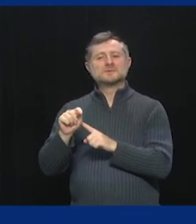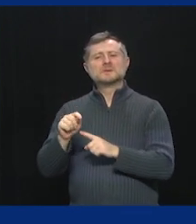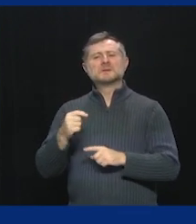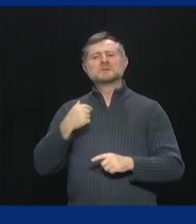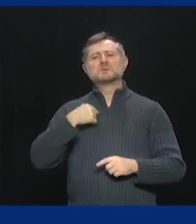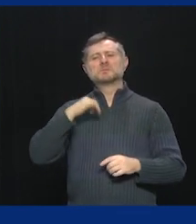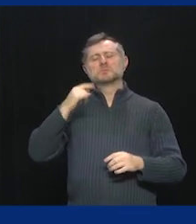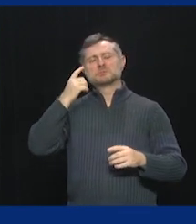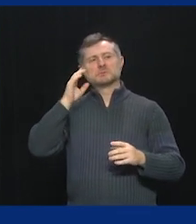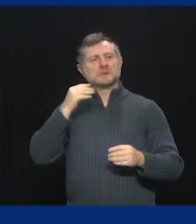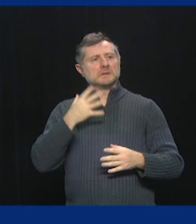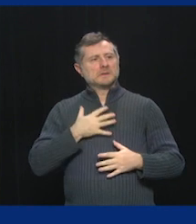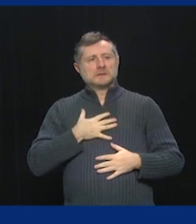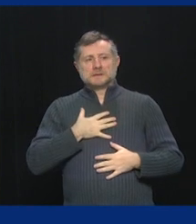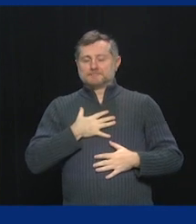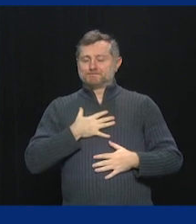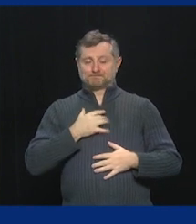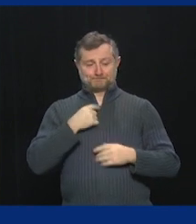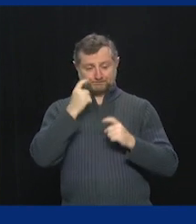I saw an alley